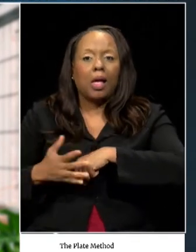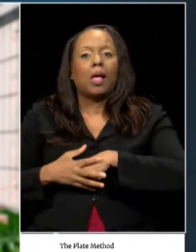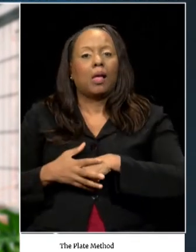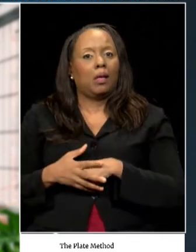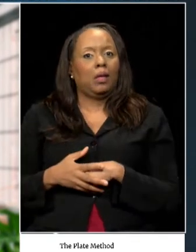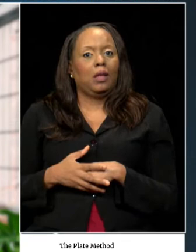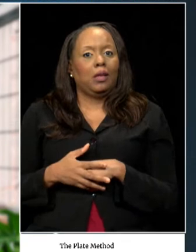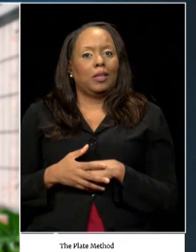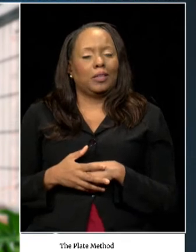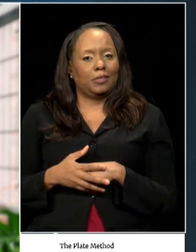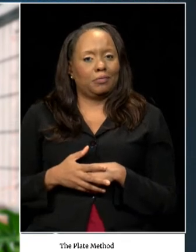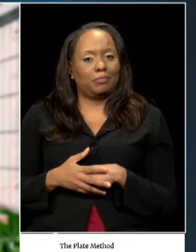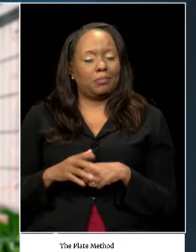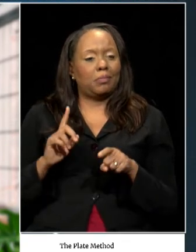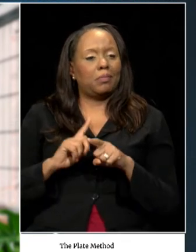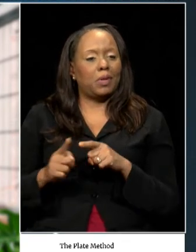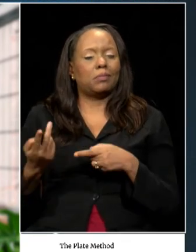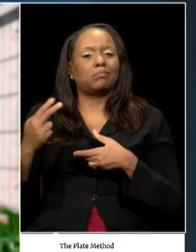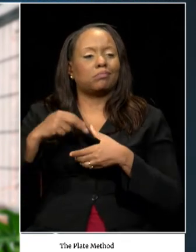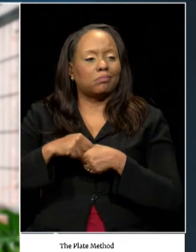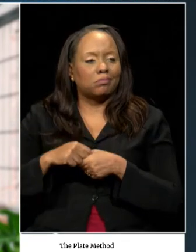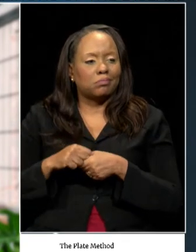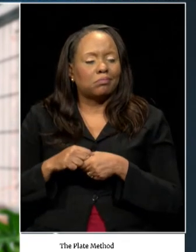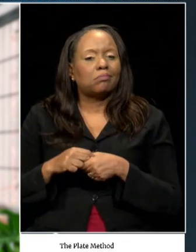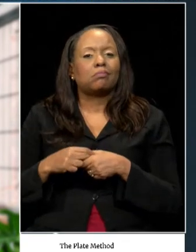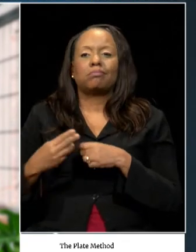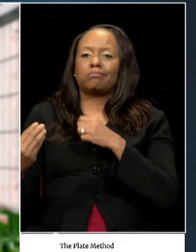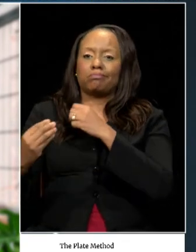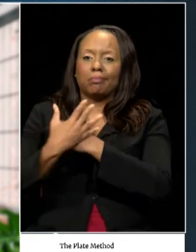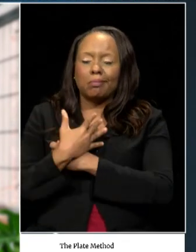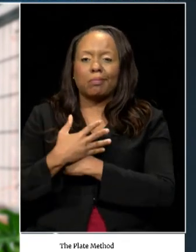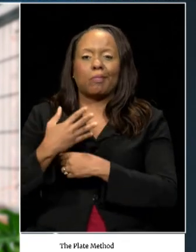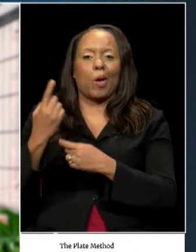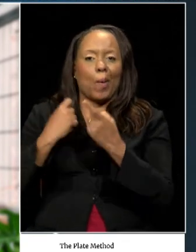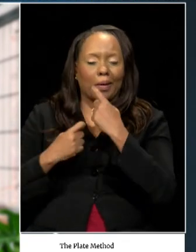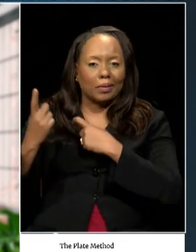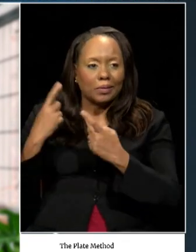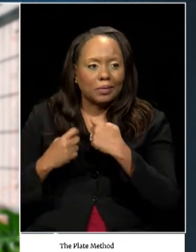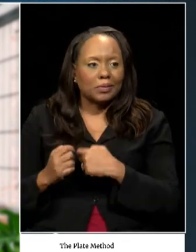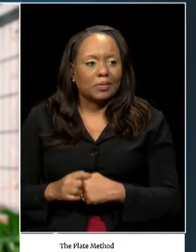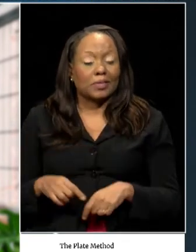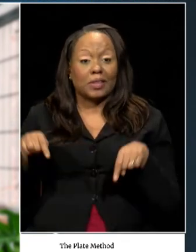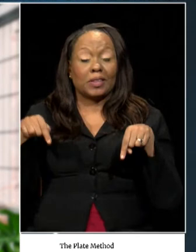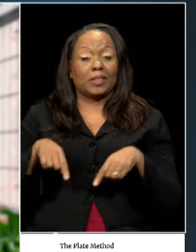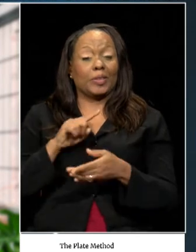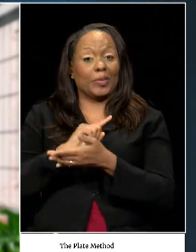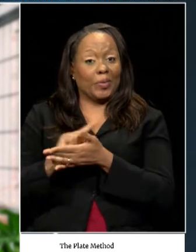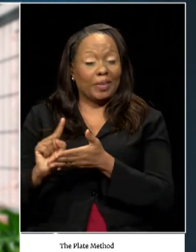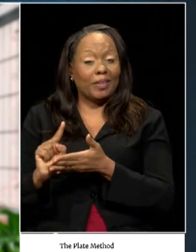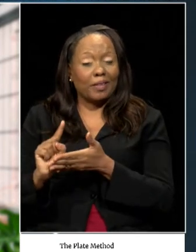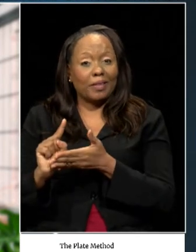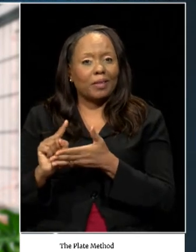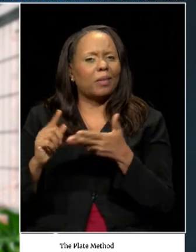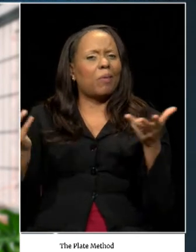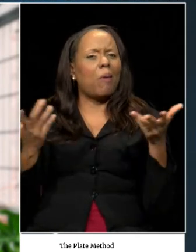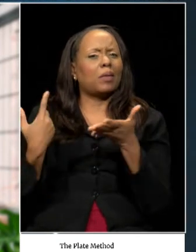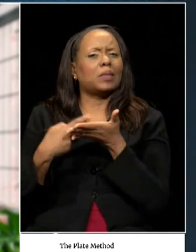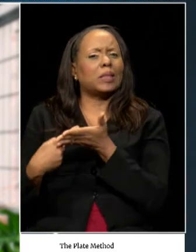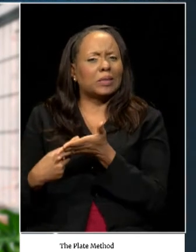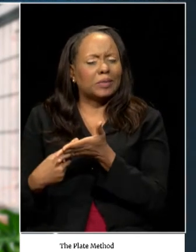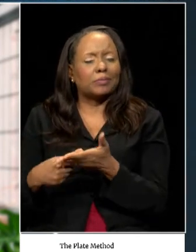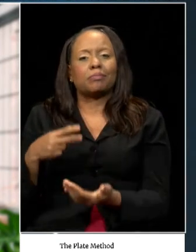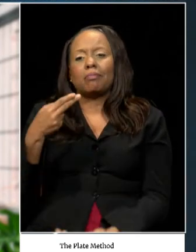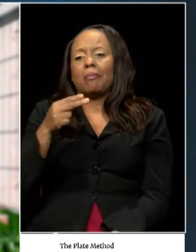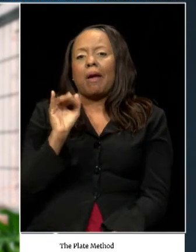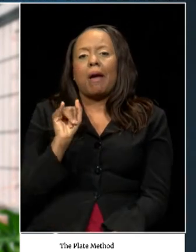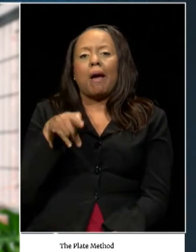us and send your questions in advance for each Wednesday evening. This week, of course, we are dealing with hypertension.